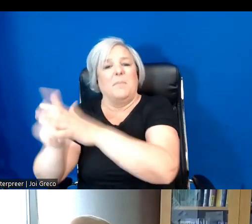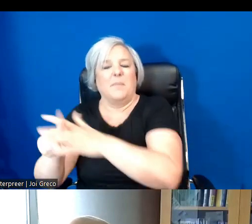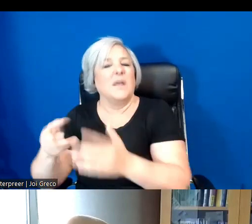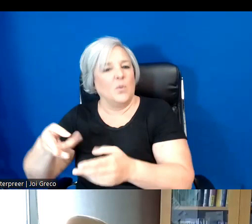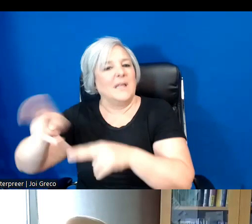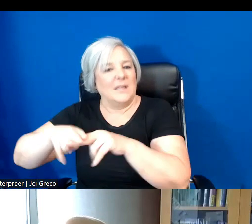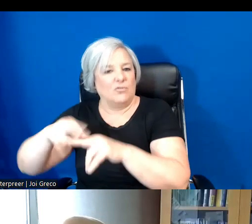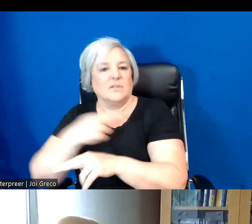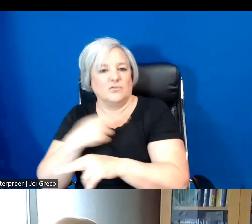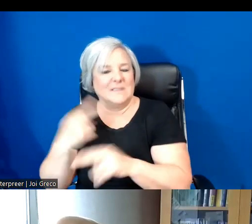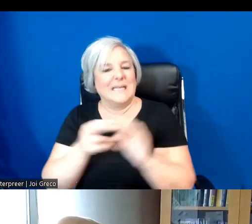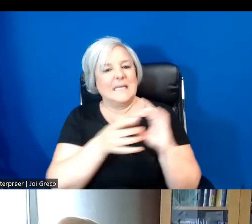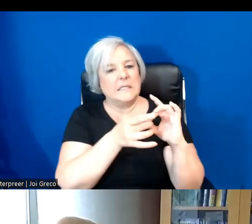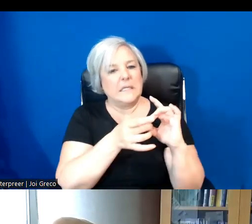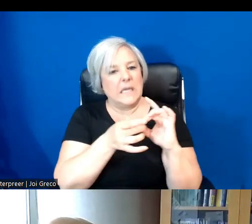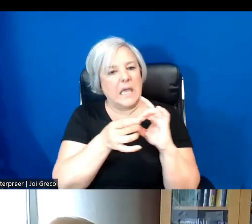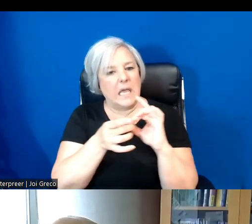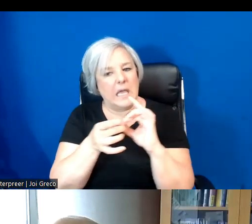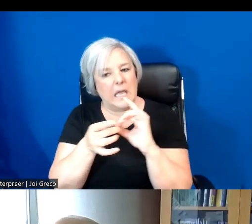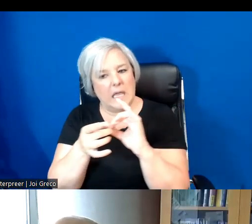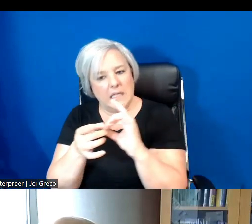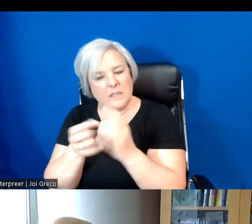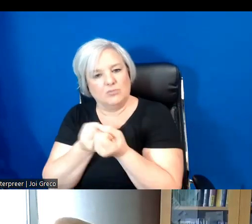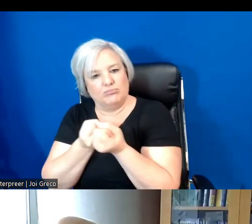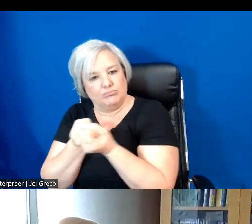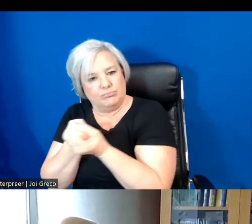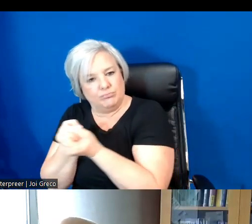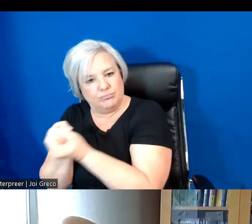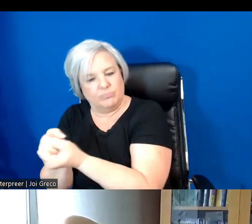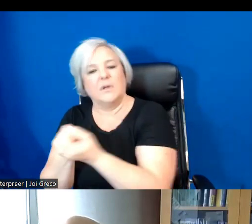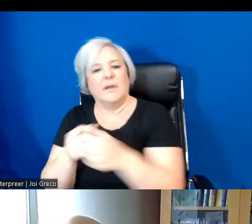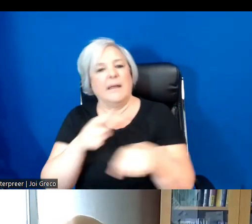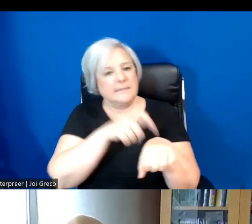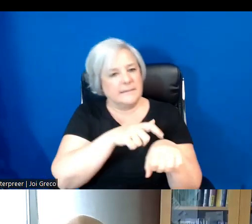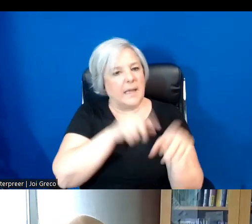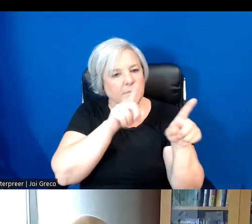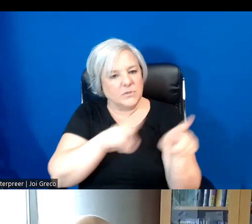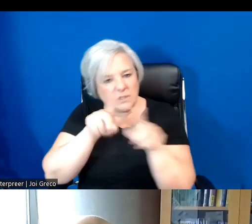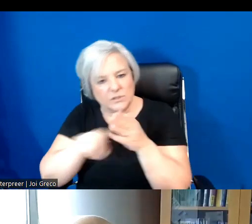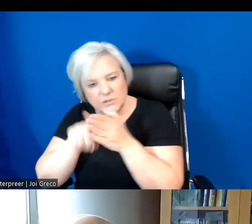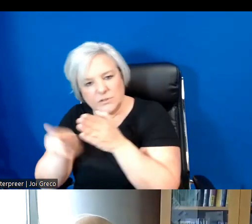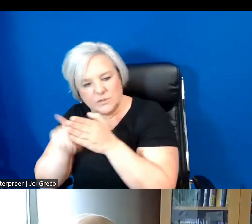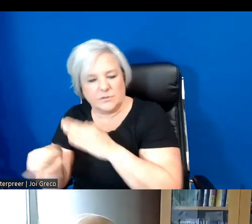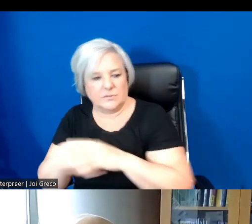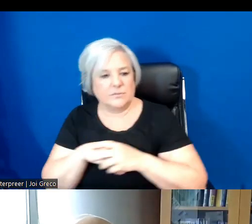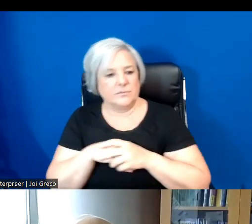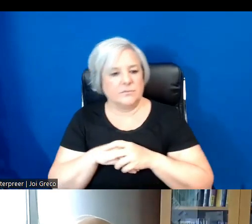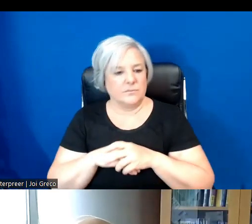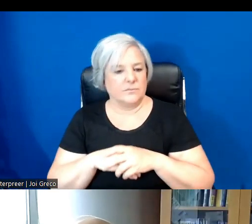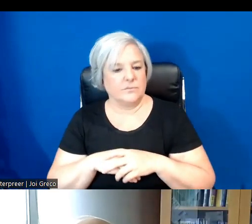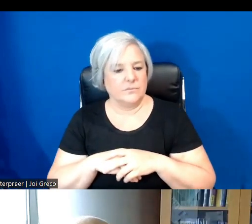have connected, coordinated, and over time to address multiple time points for our prevention efforts. So let's go to the next slide.